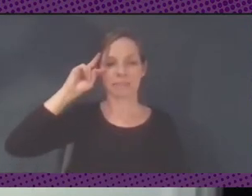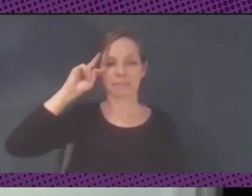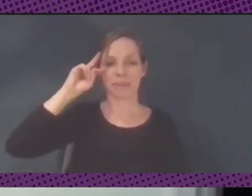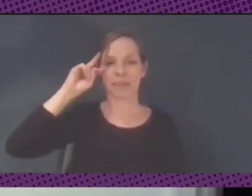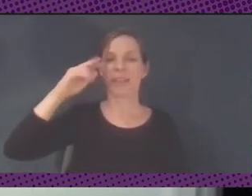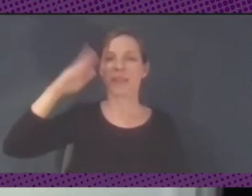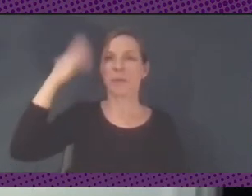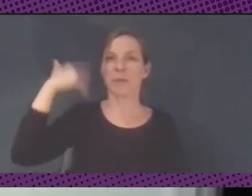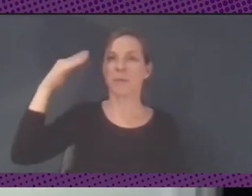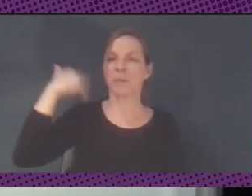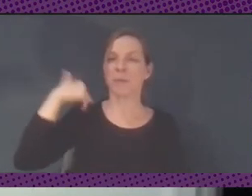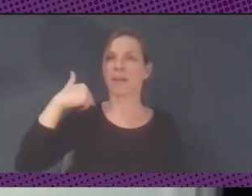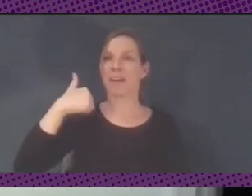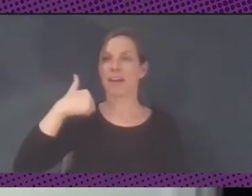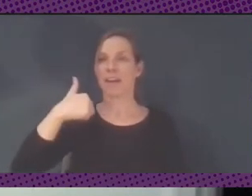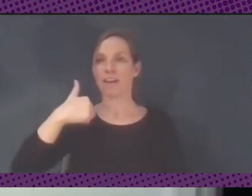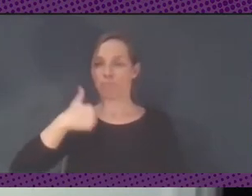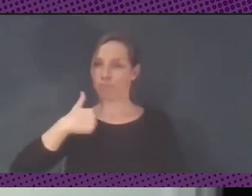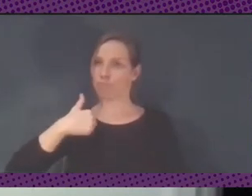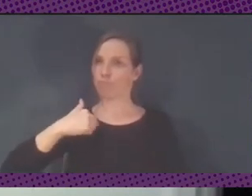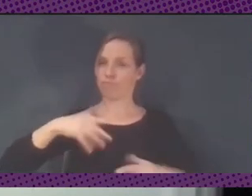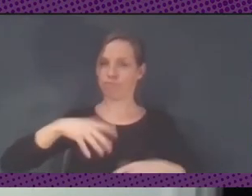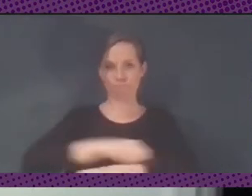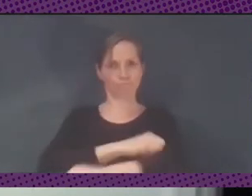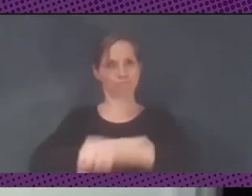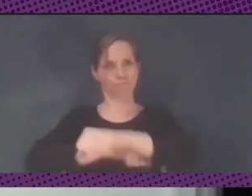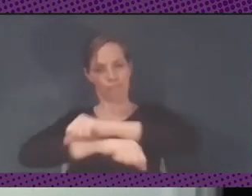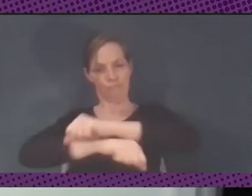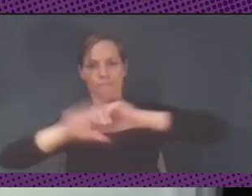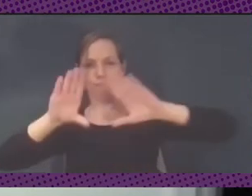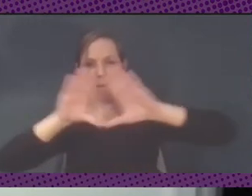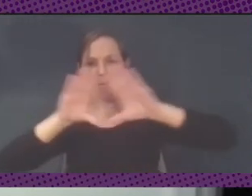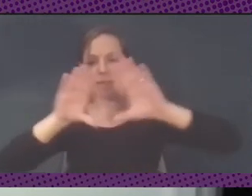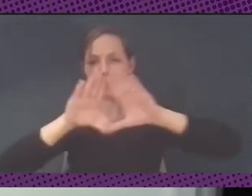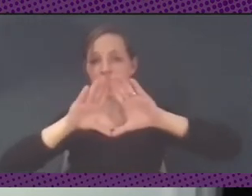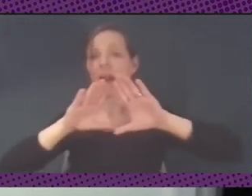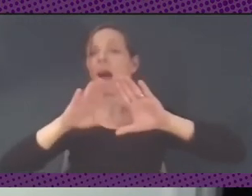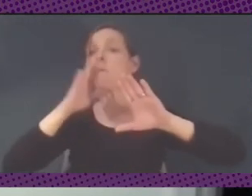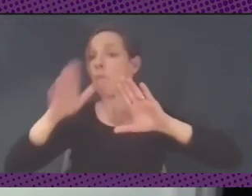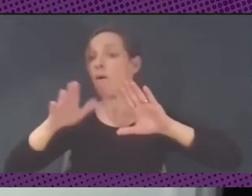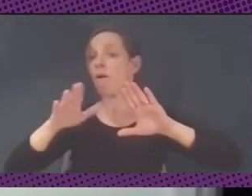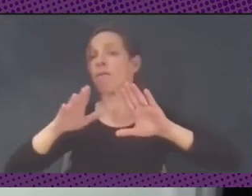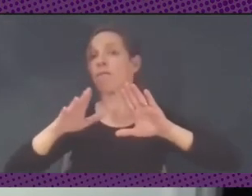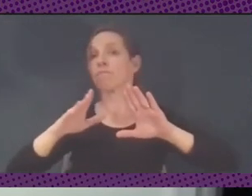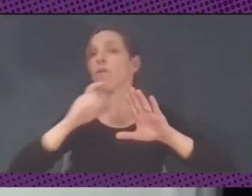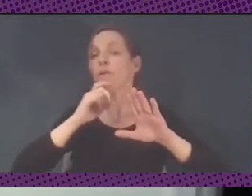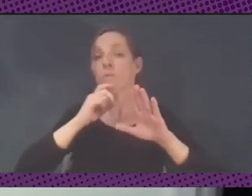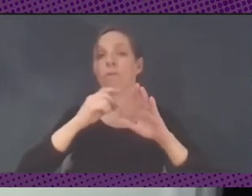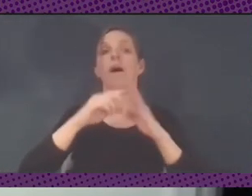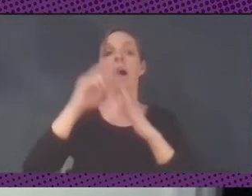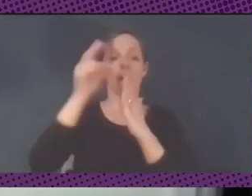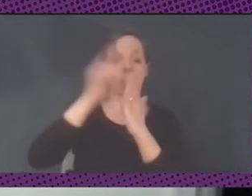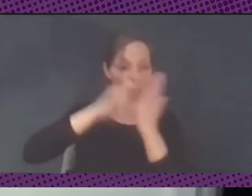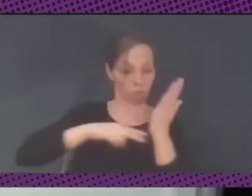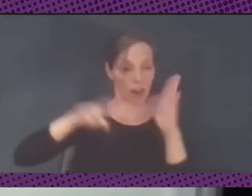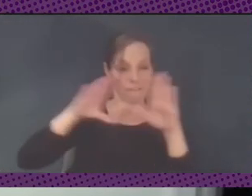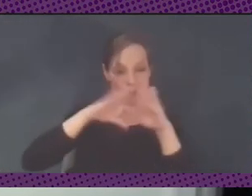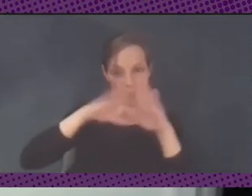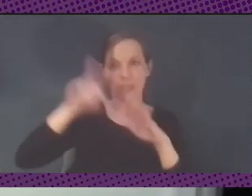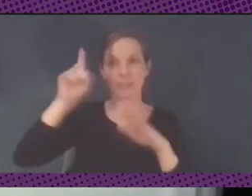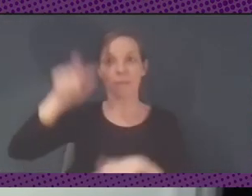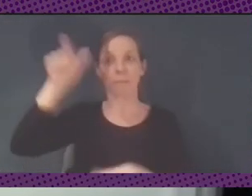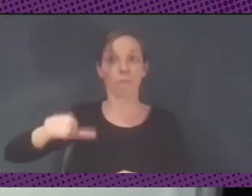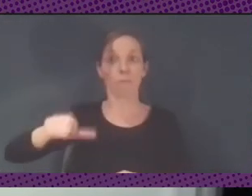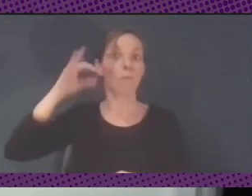reading feminism and by listening to feminists and there is a recognition in feminist circles